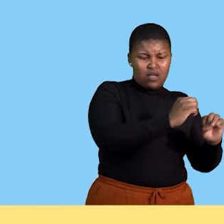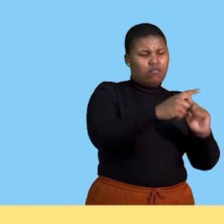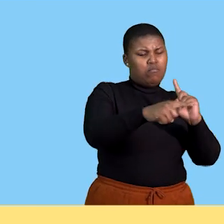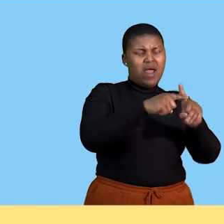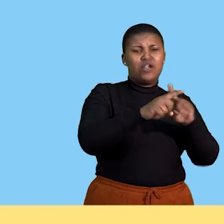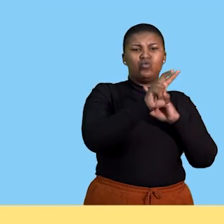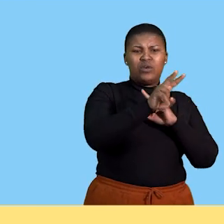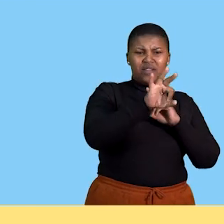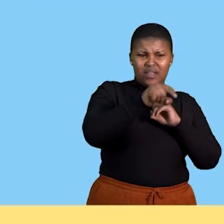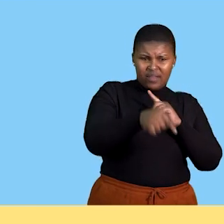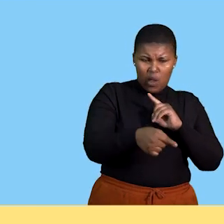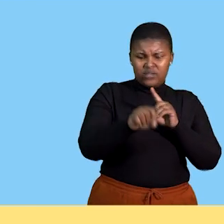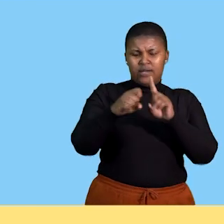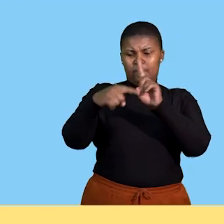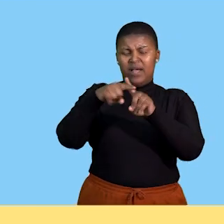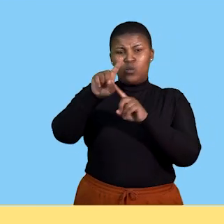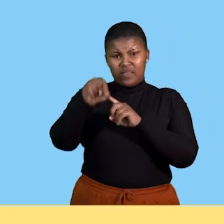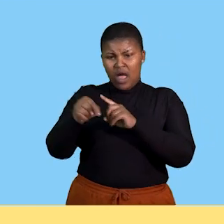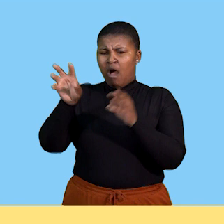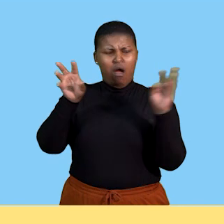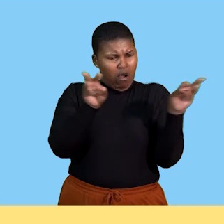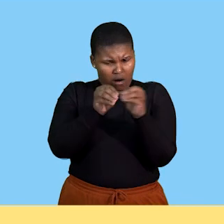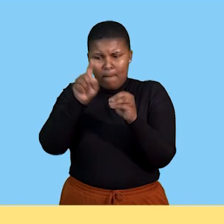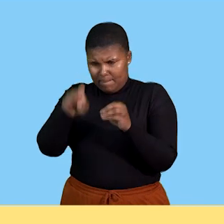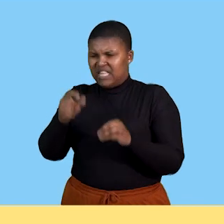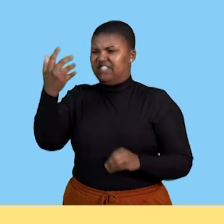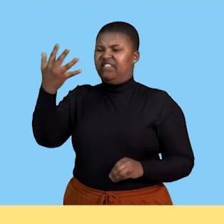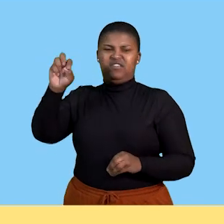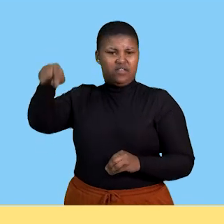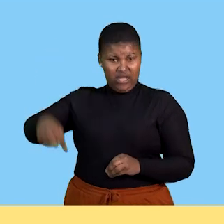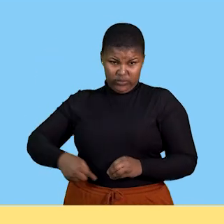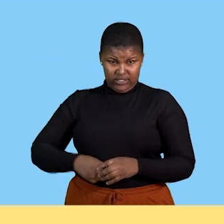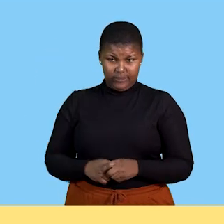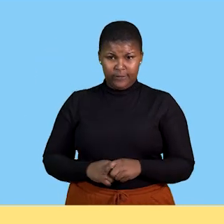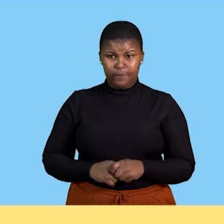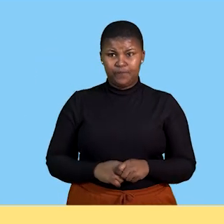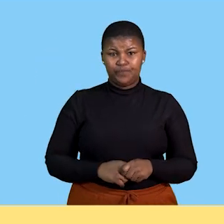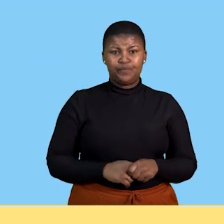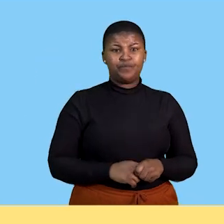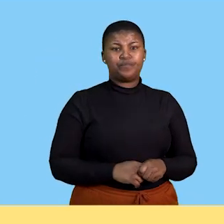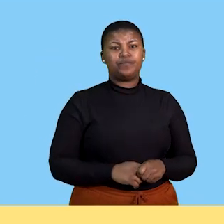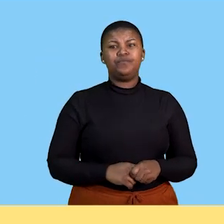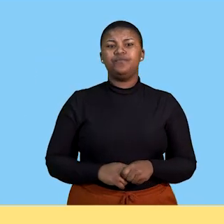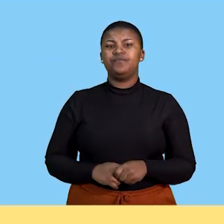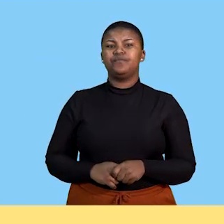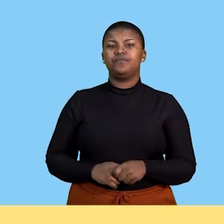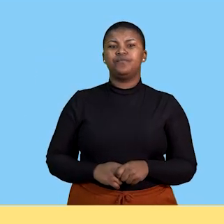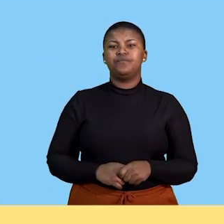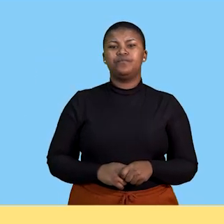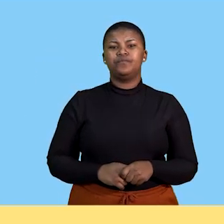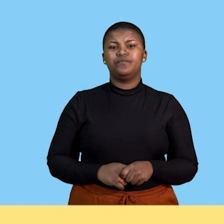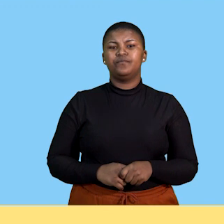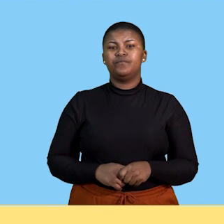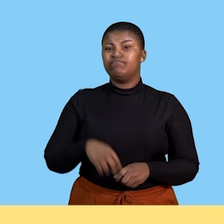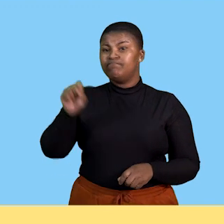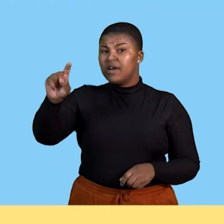50,000. As to current liabilities, trade and other payables, that is your 14,000.